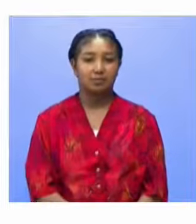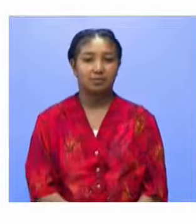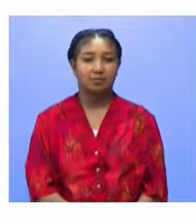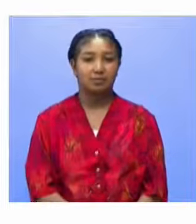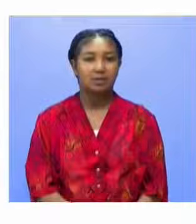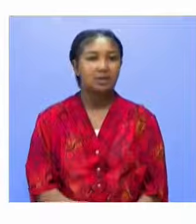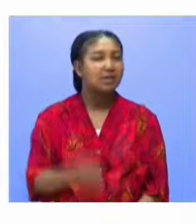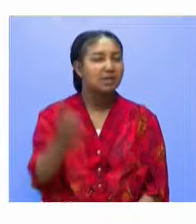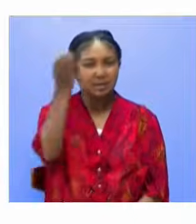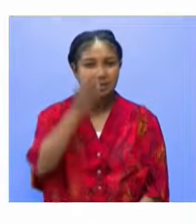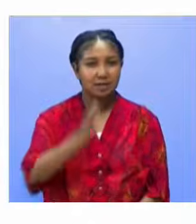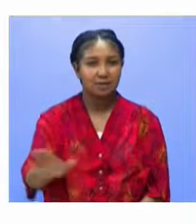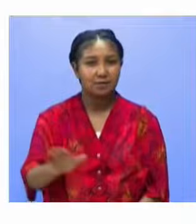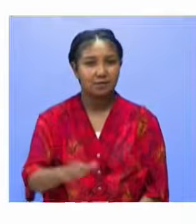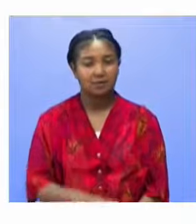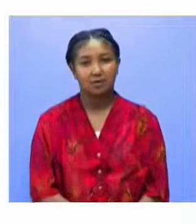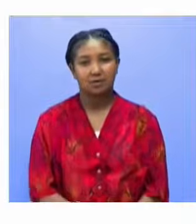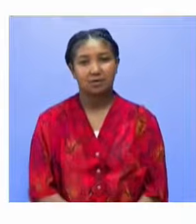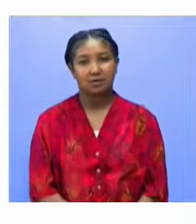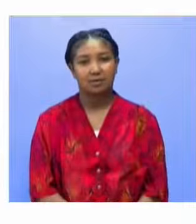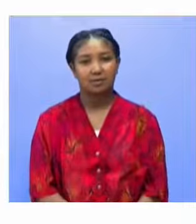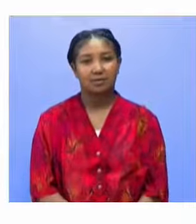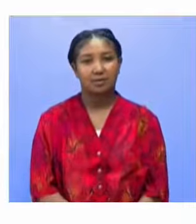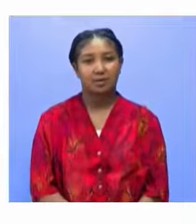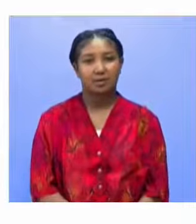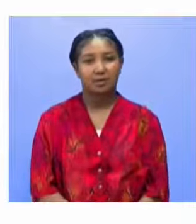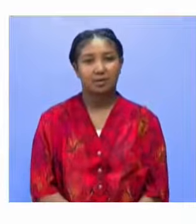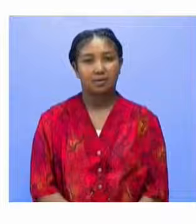maybe never.